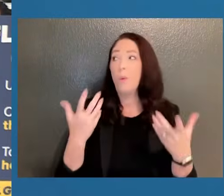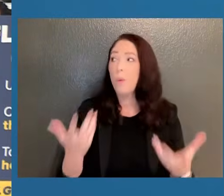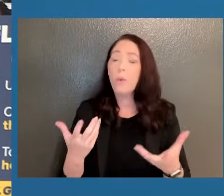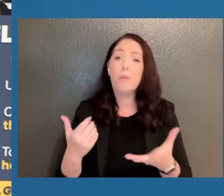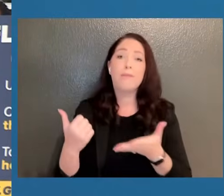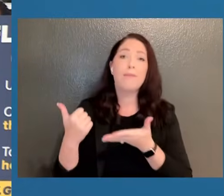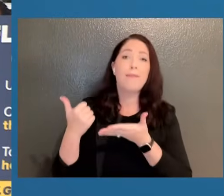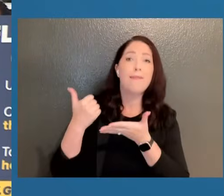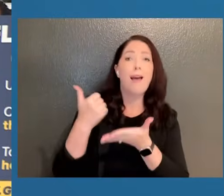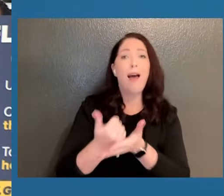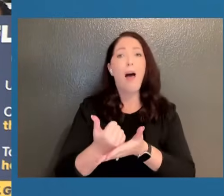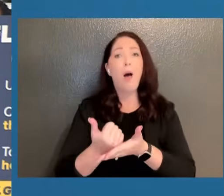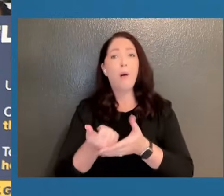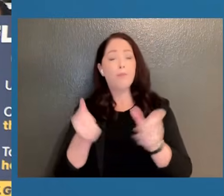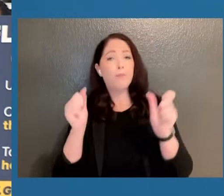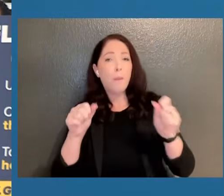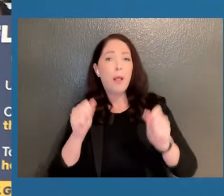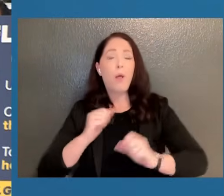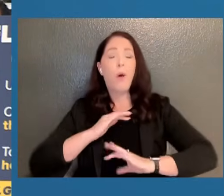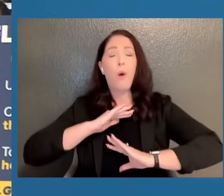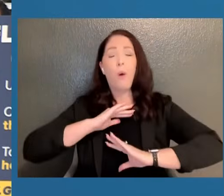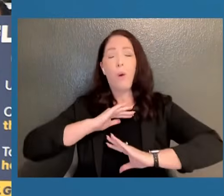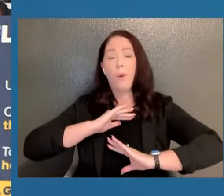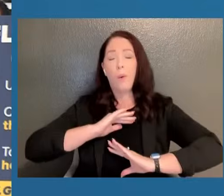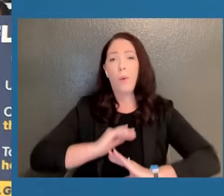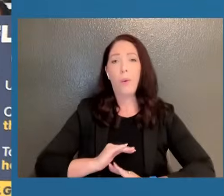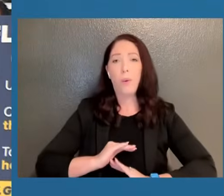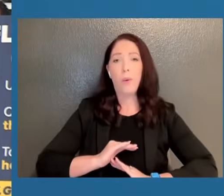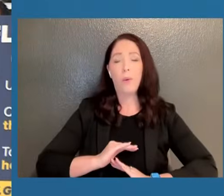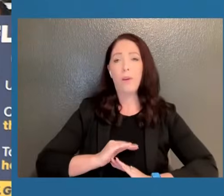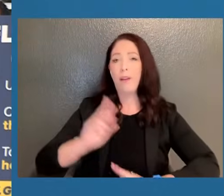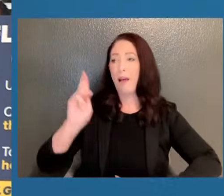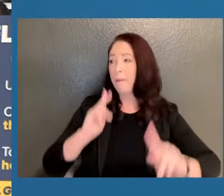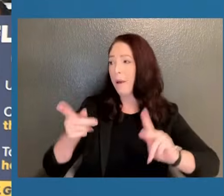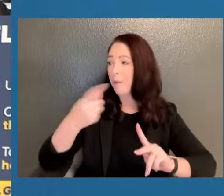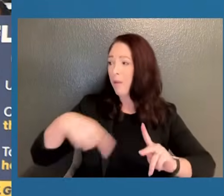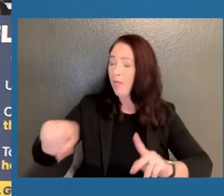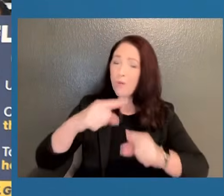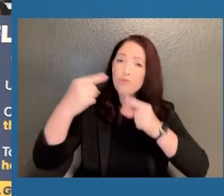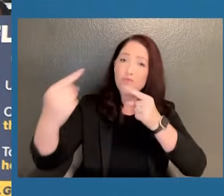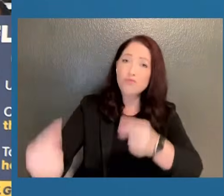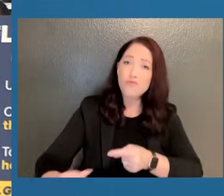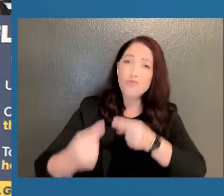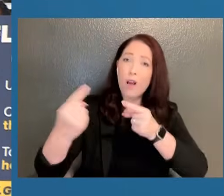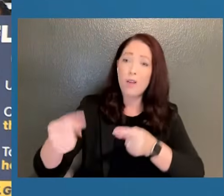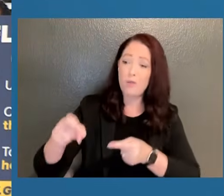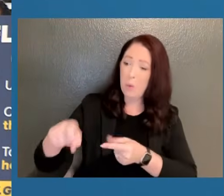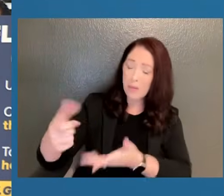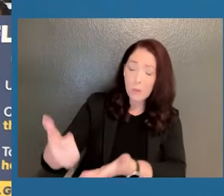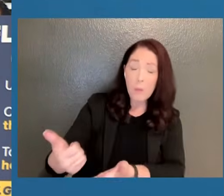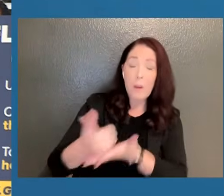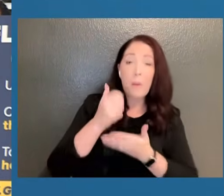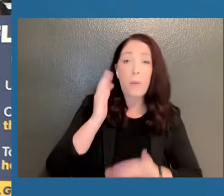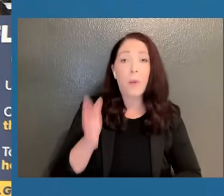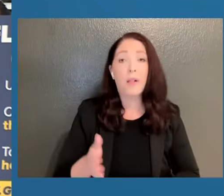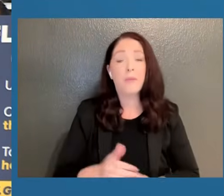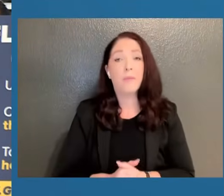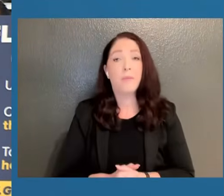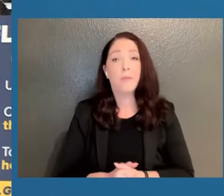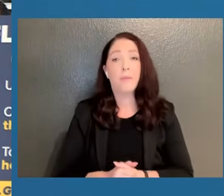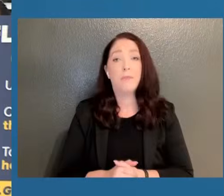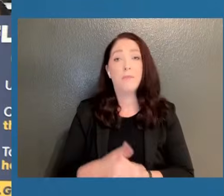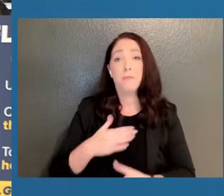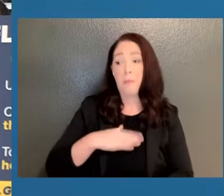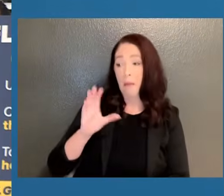breathing room at a time when individuals and family need it the most. At Trinity Alliance, our mission is to strengthen